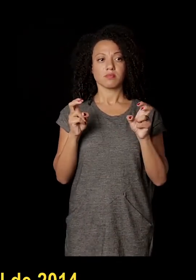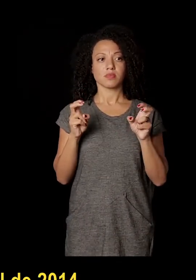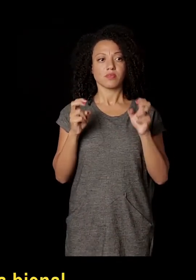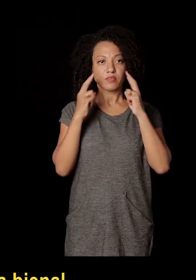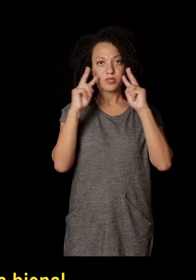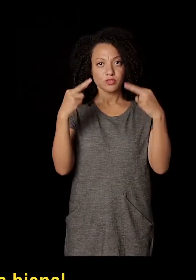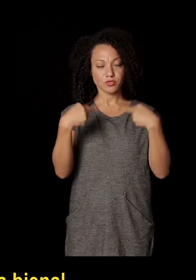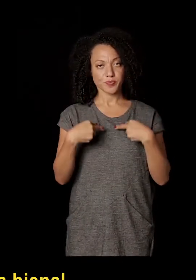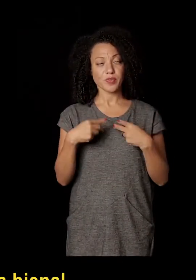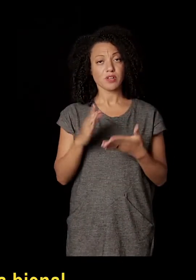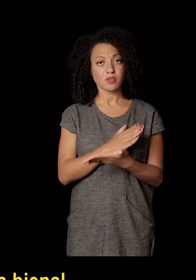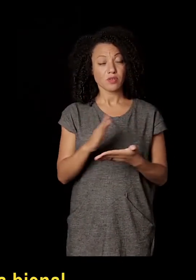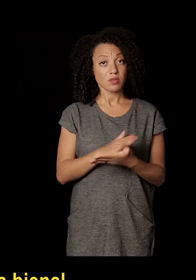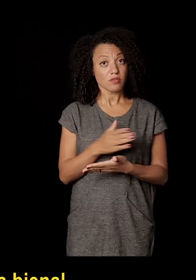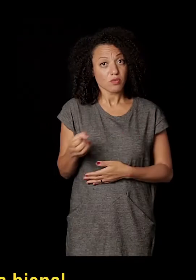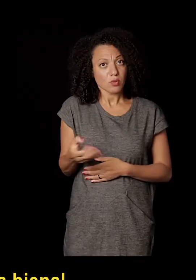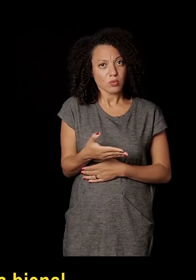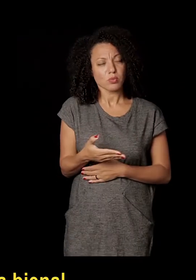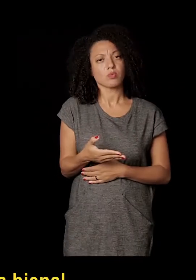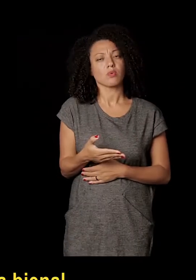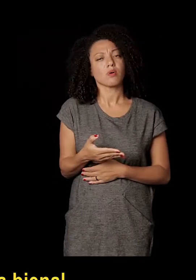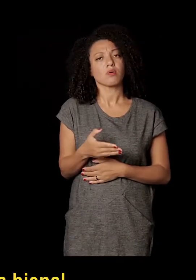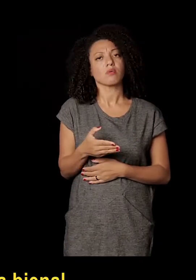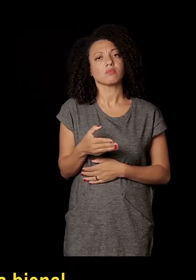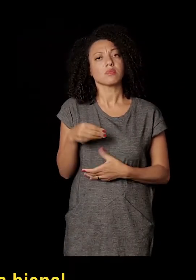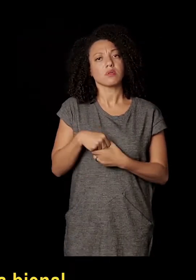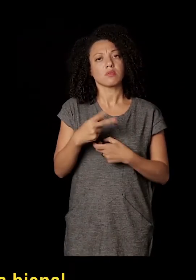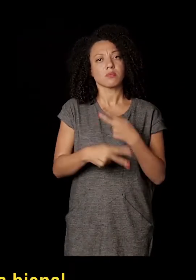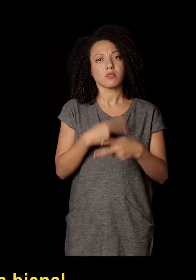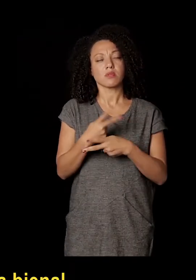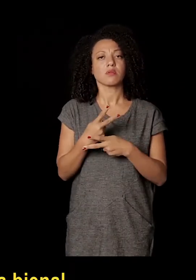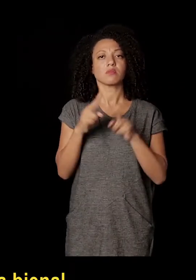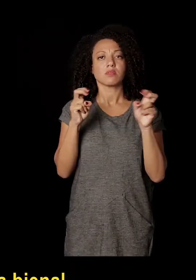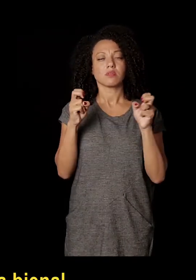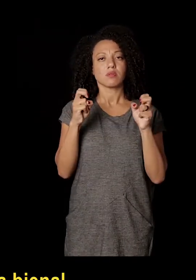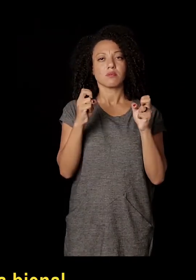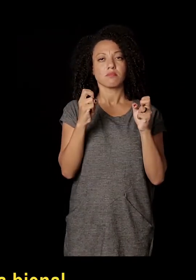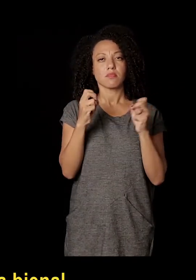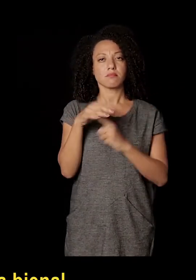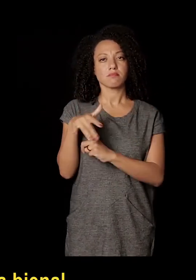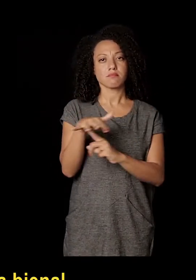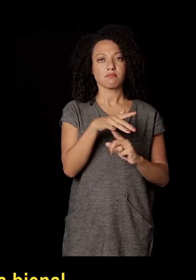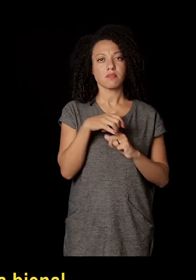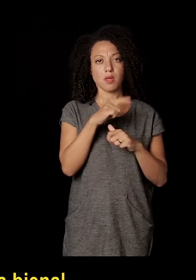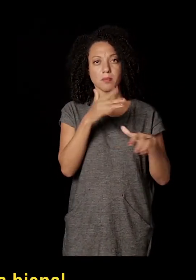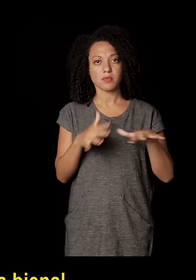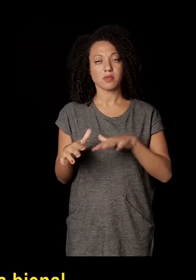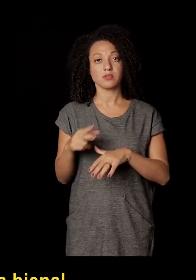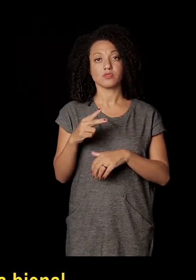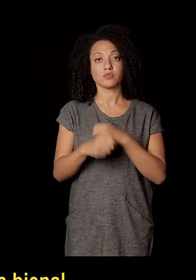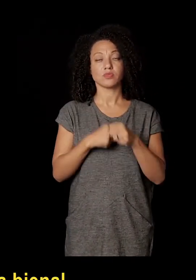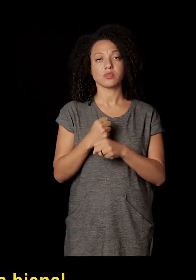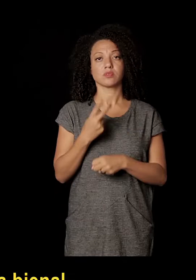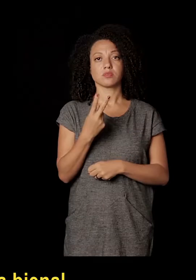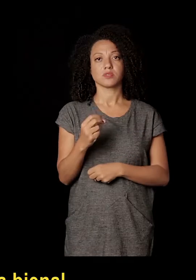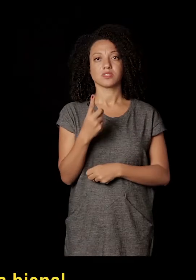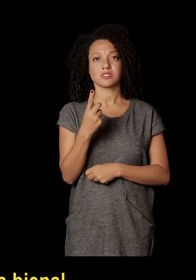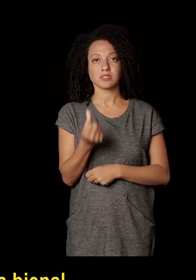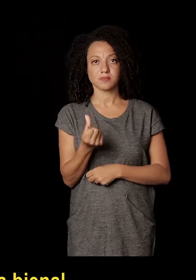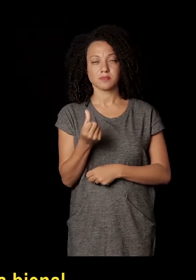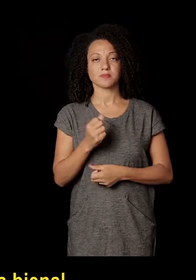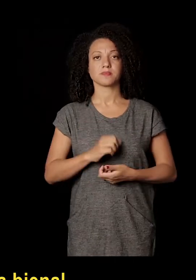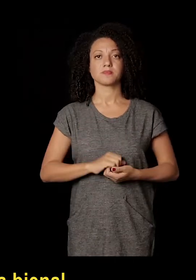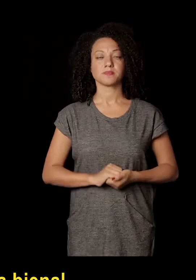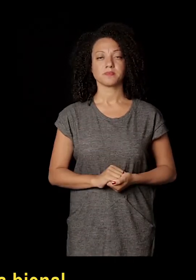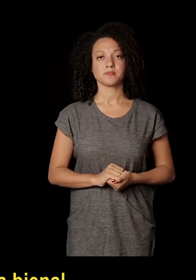Inside. And this is the current book that comes from the